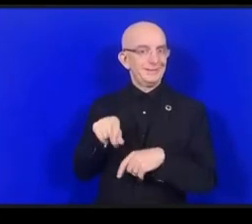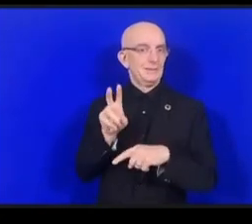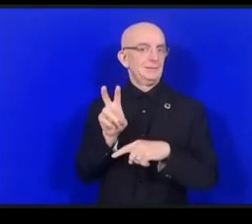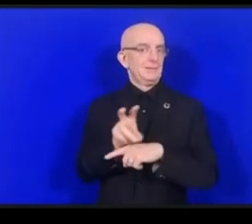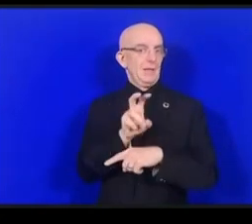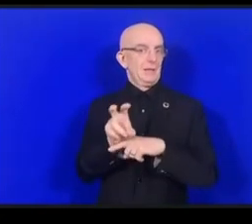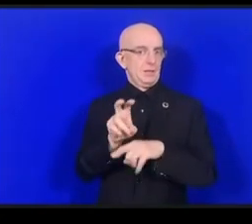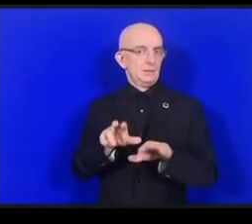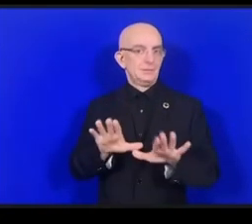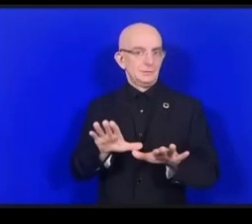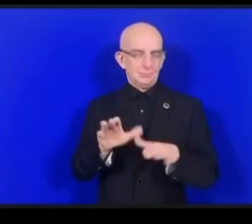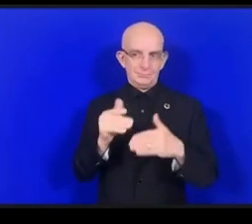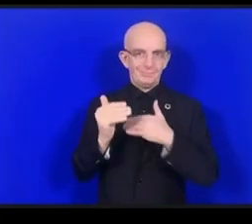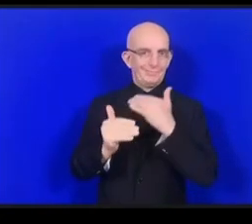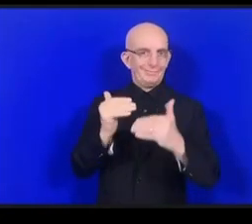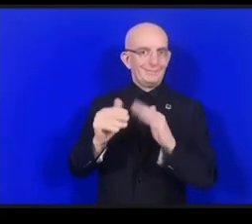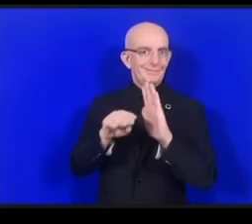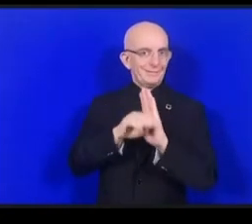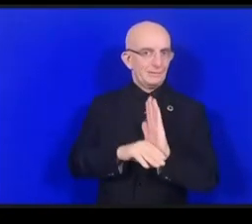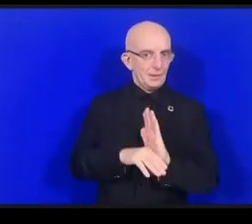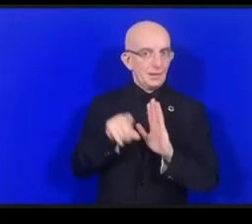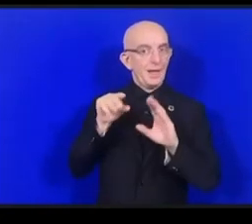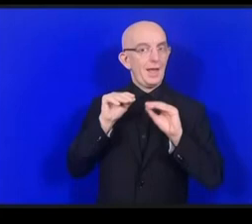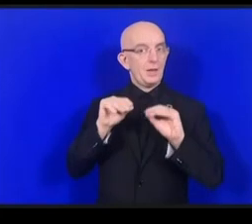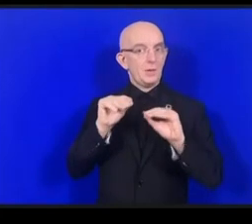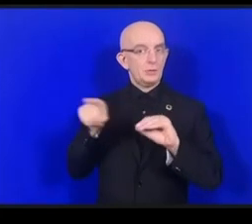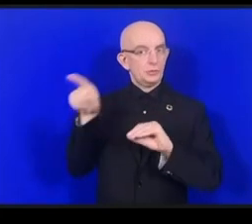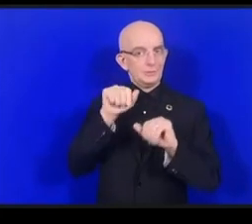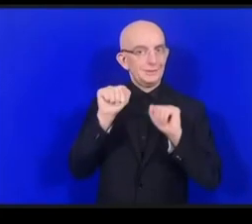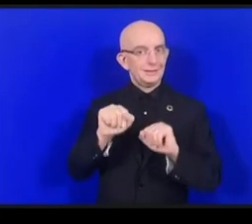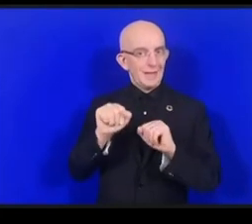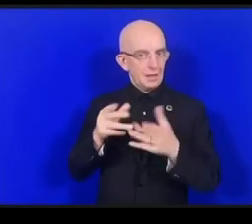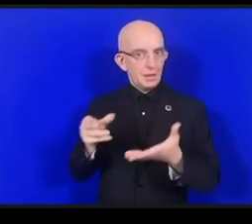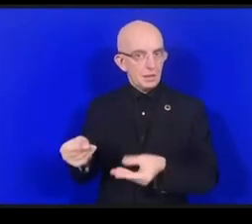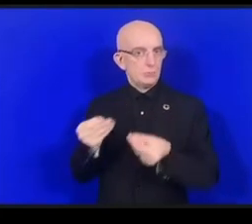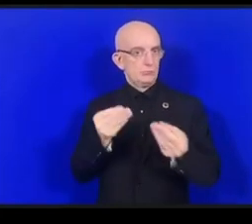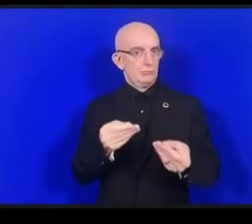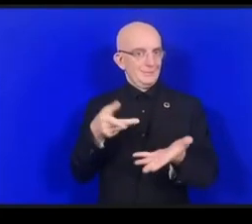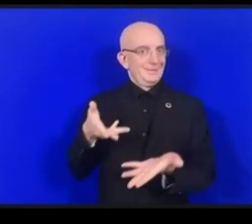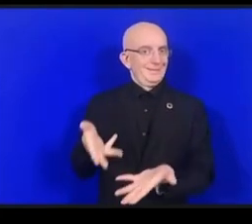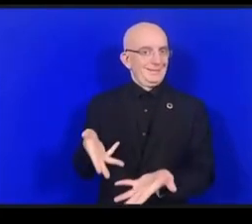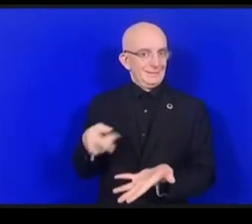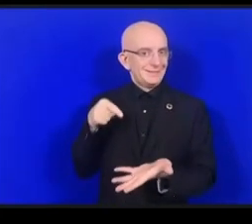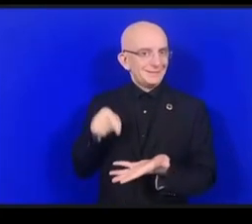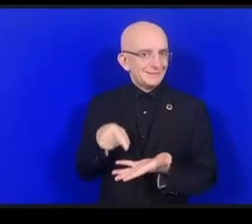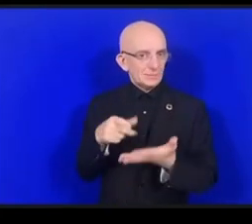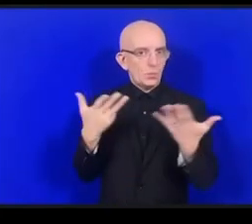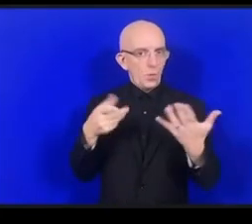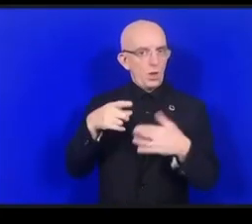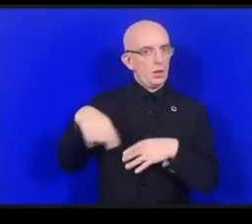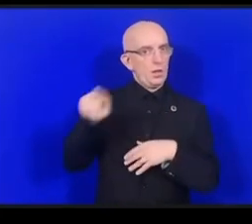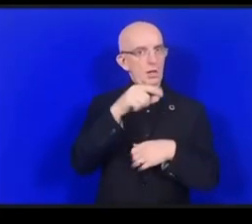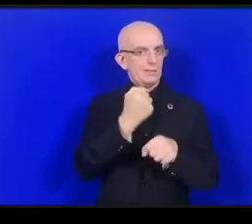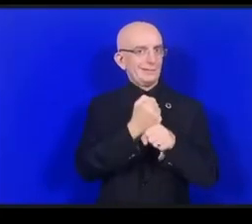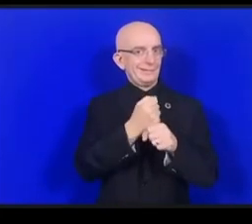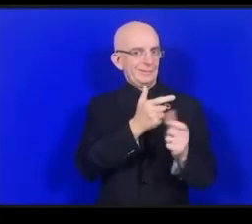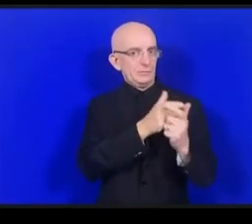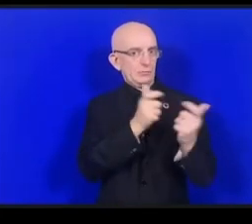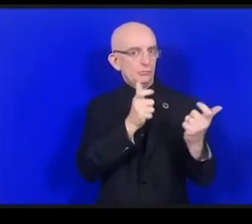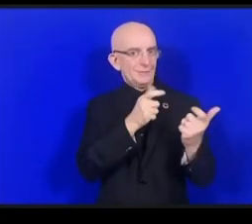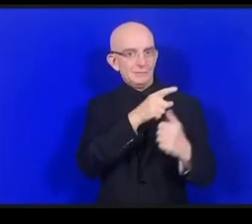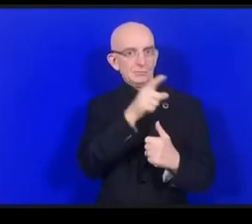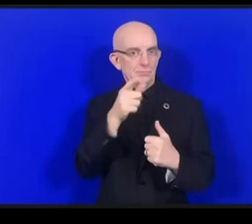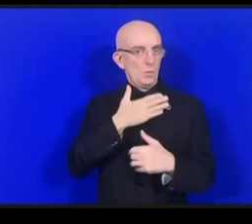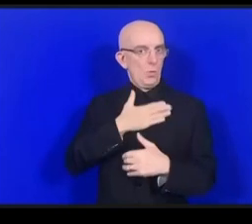at what we believe is an important driver for the take-up of standards, which is public